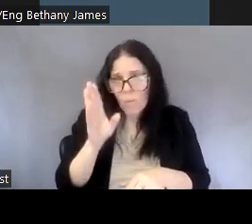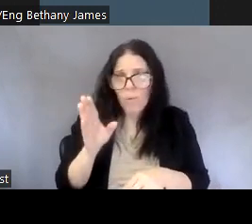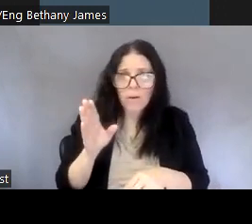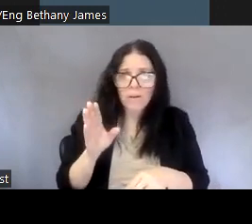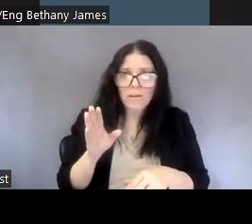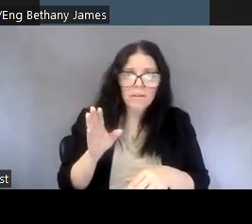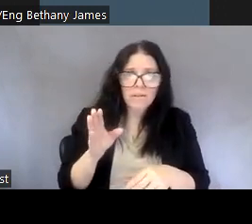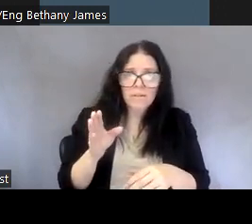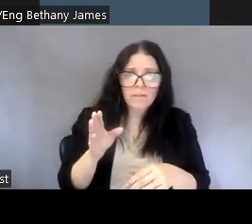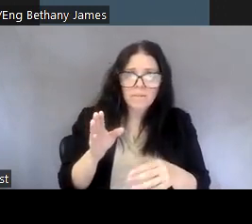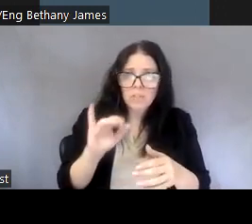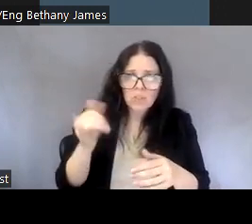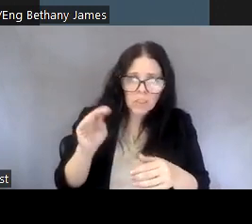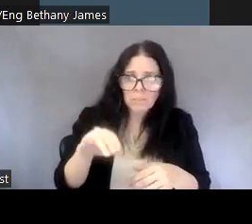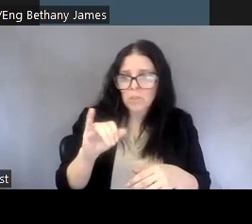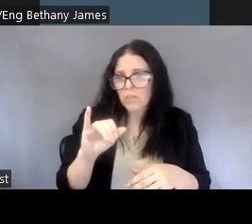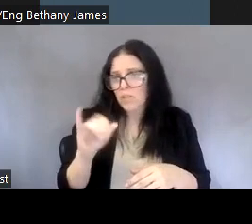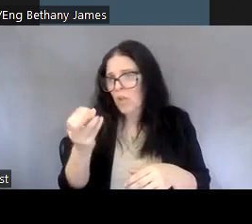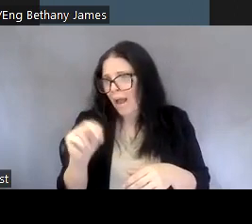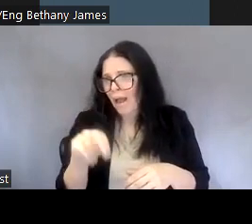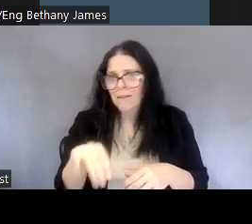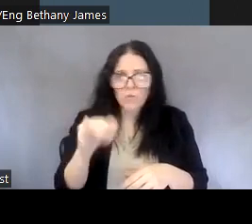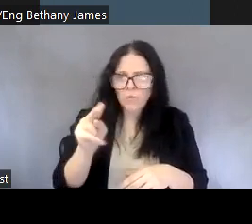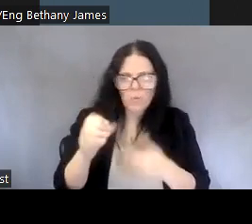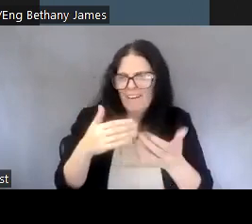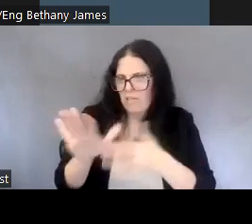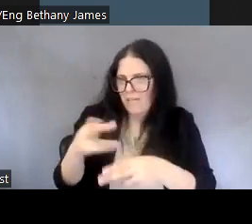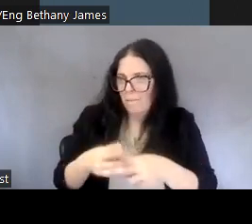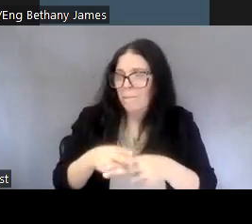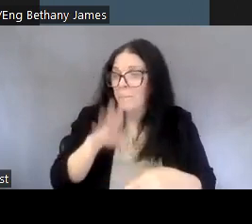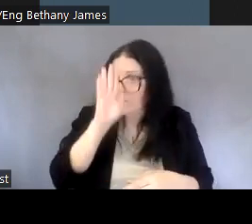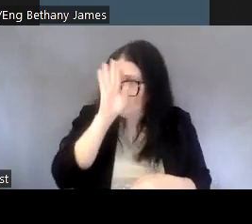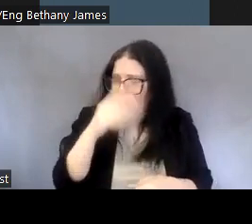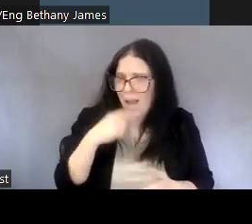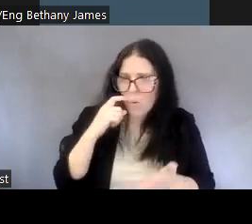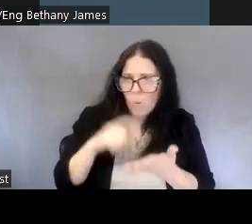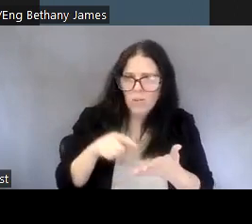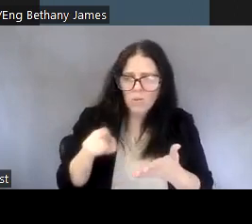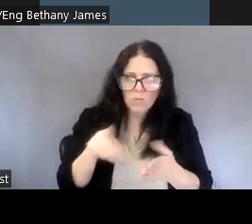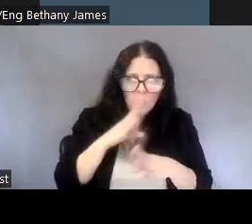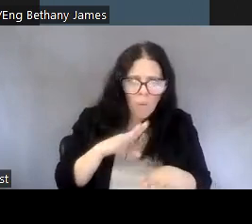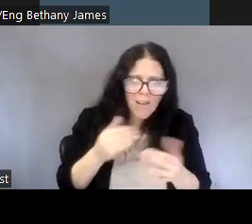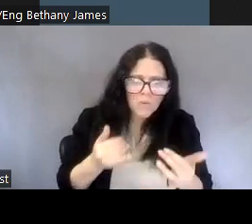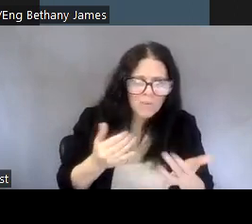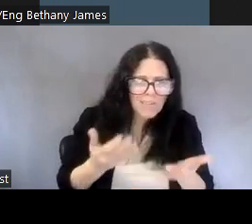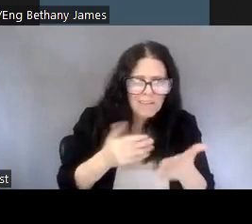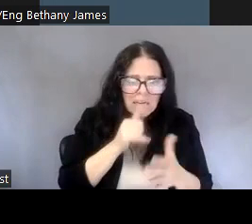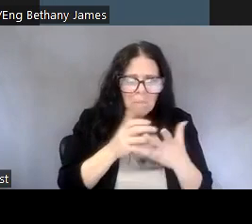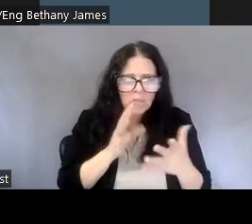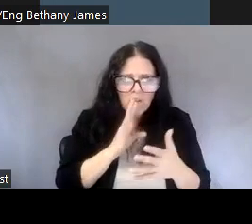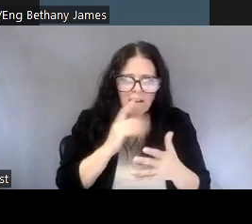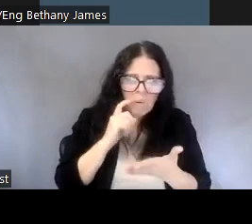or Jim, or John, I've noticed that, you're not talkative today. I've noticed